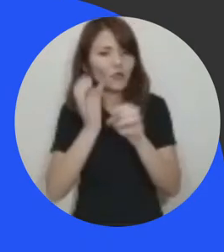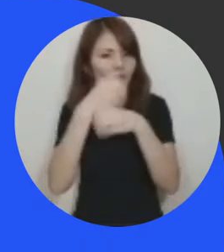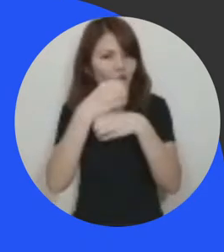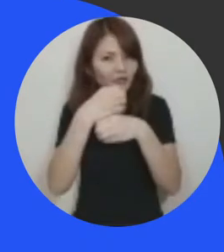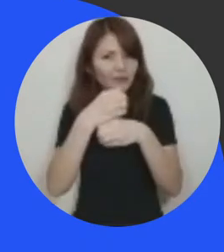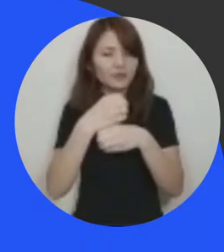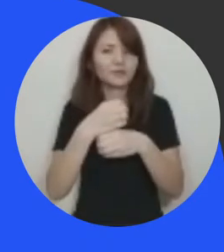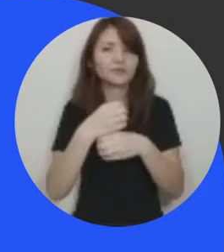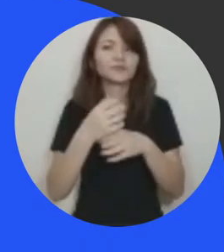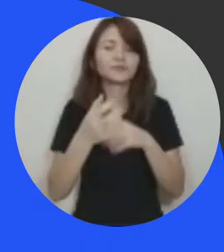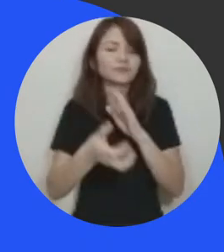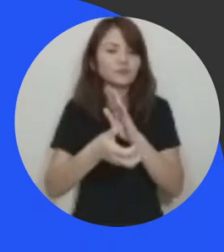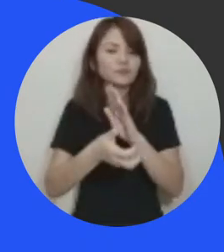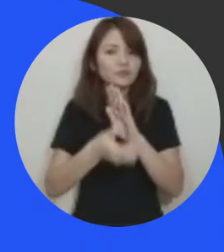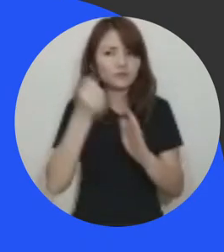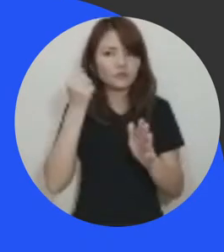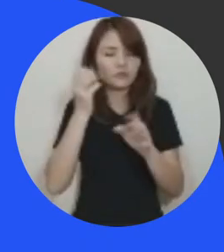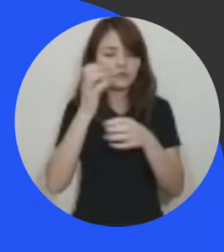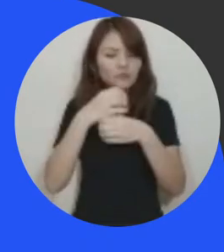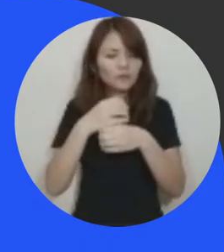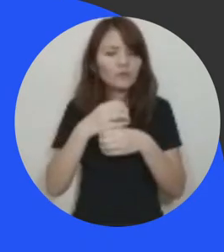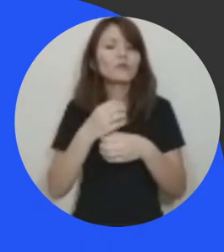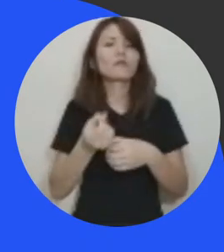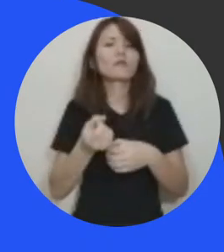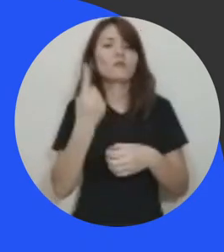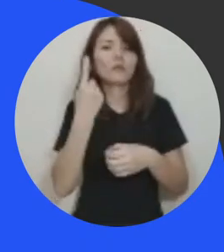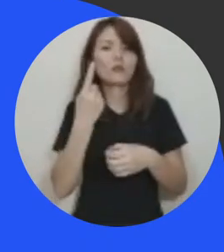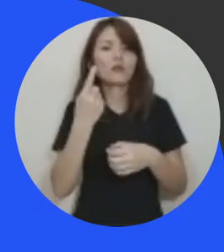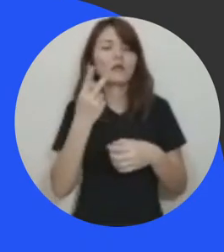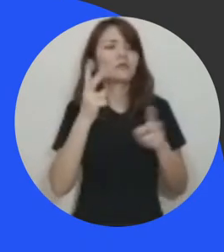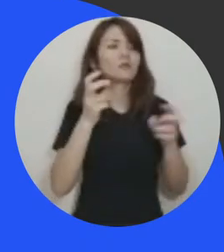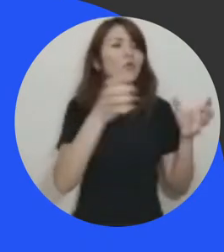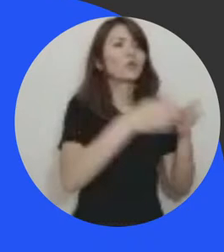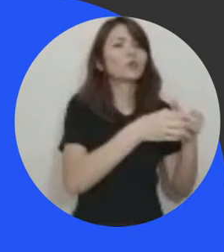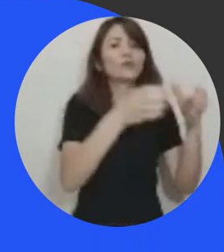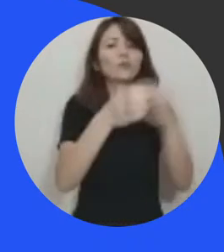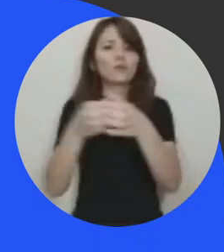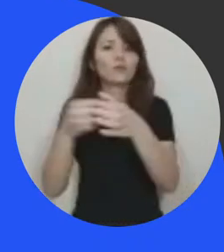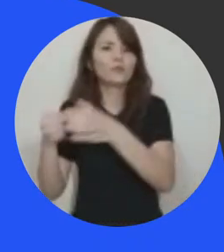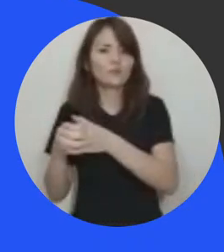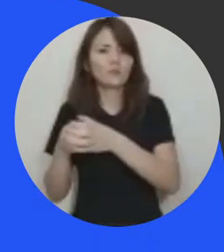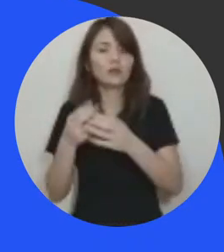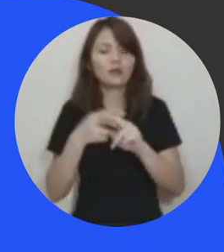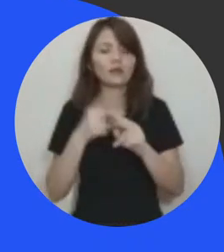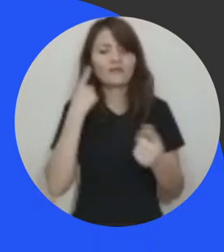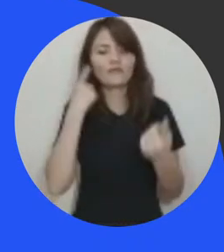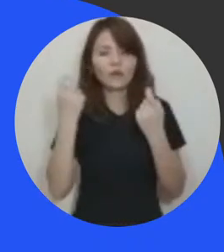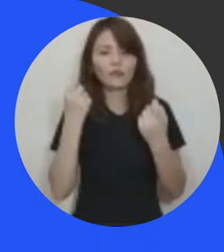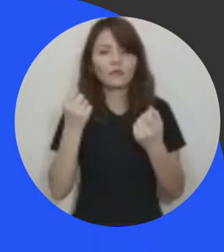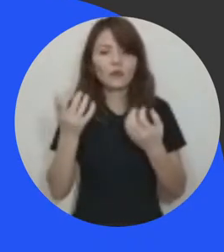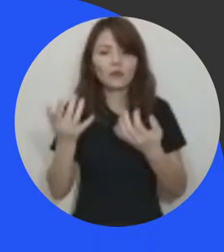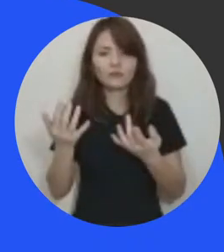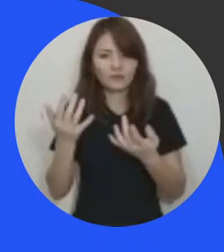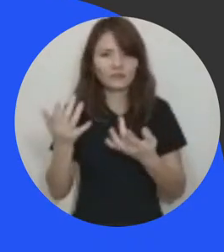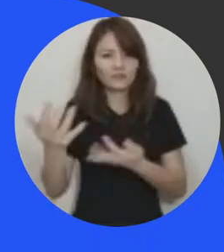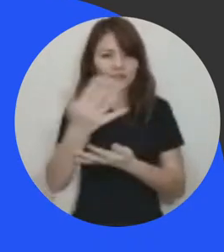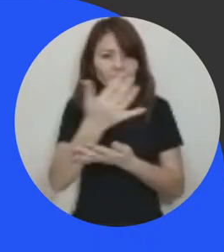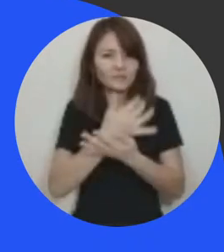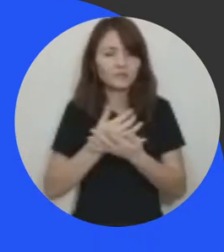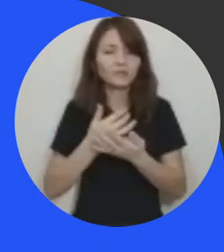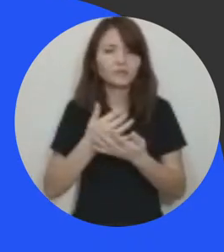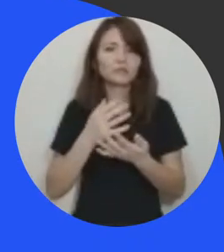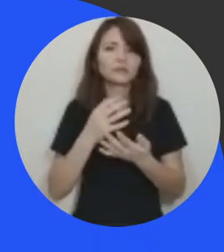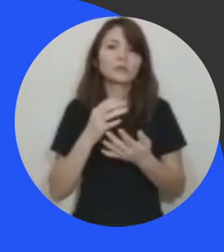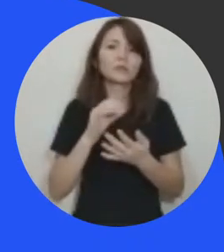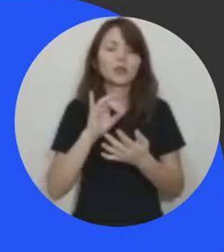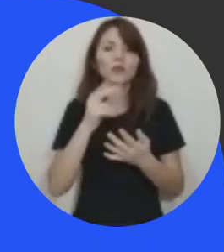into groups, and then we can take that information and look at genome sequences from around the world and